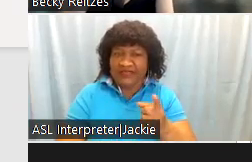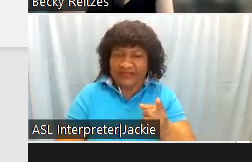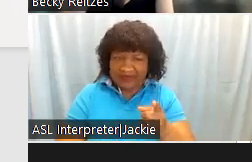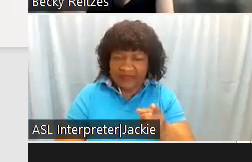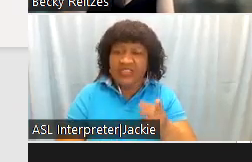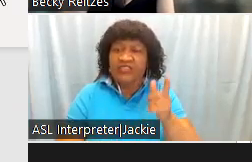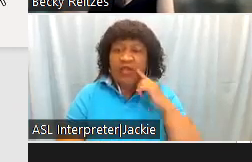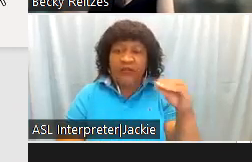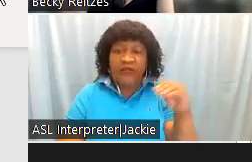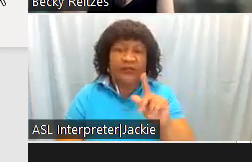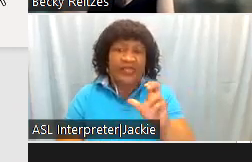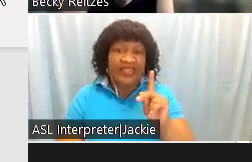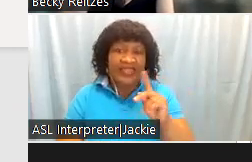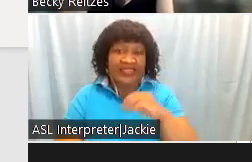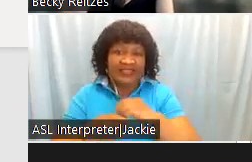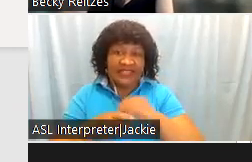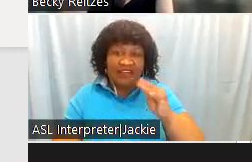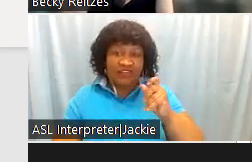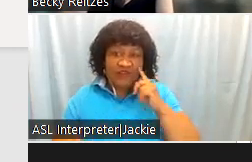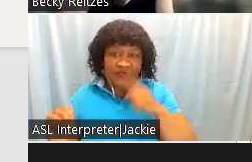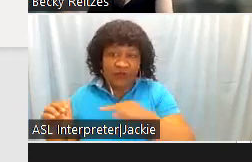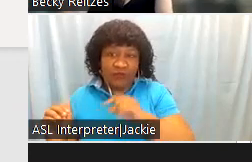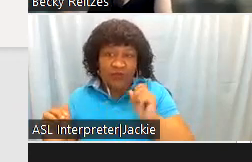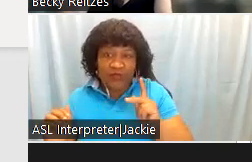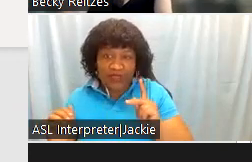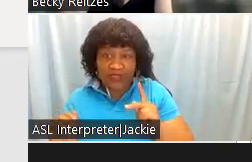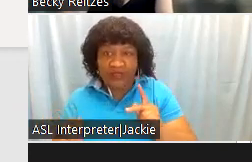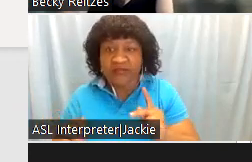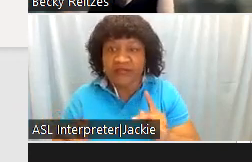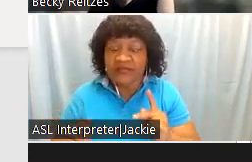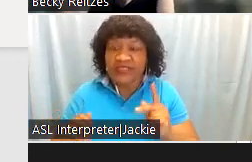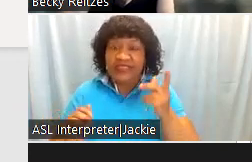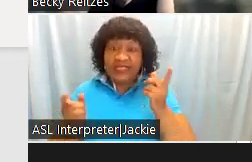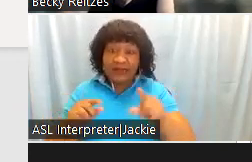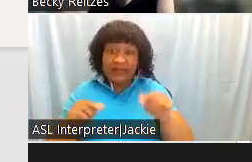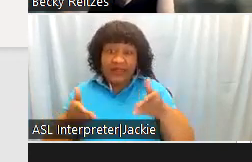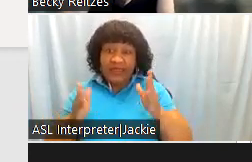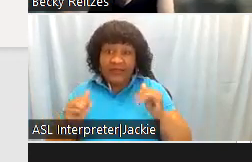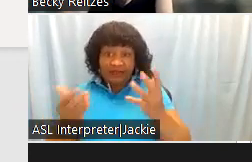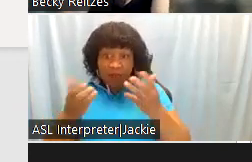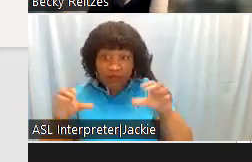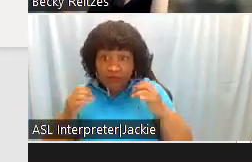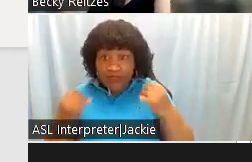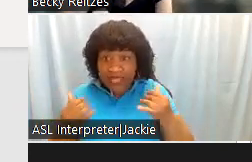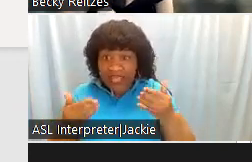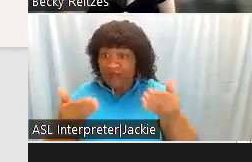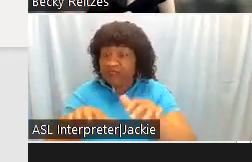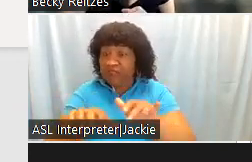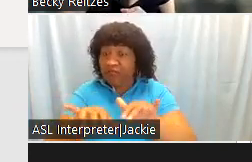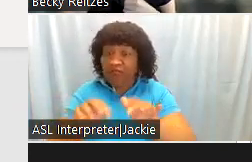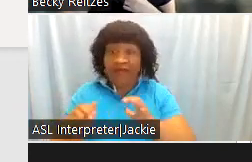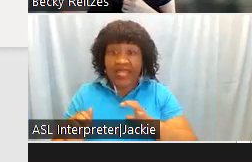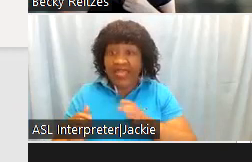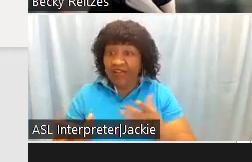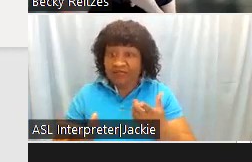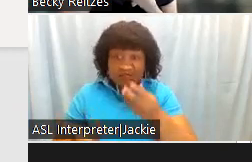going to put the link in the chat when it actually lets me do it. So if folks want to do it now, I don't care.